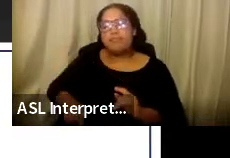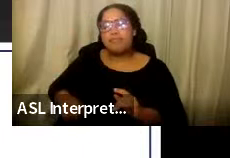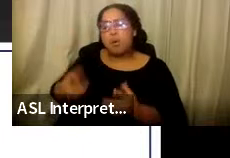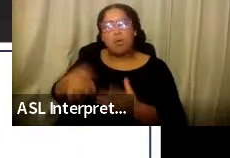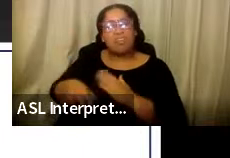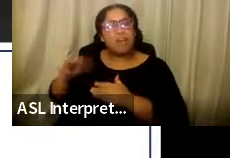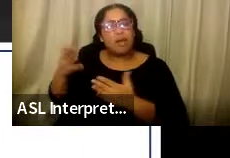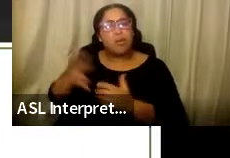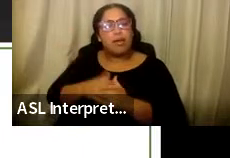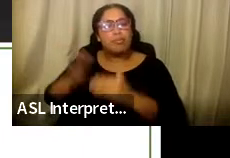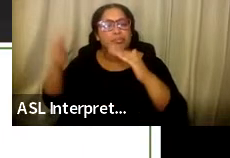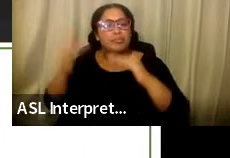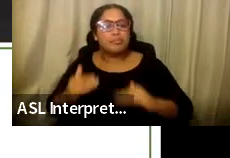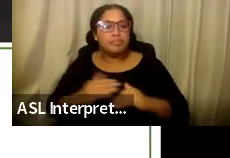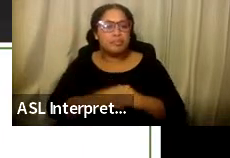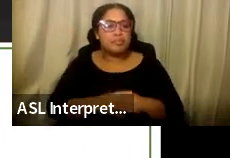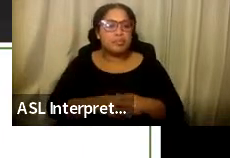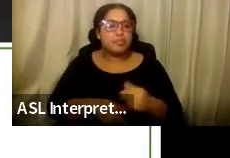are, next slide.